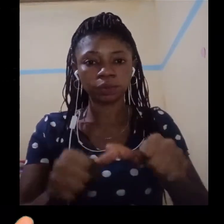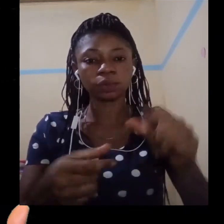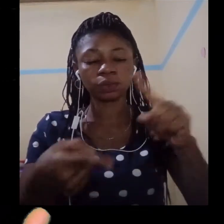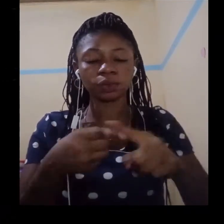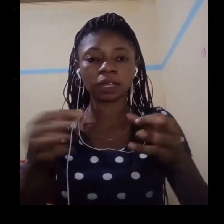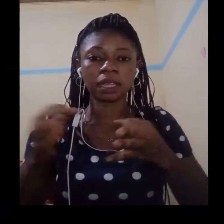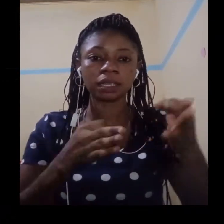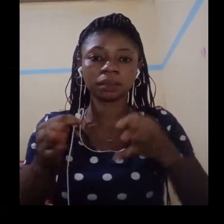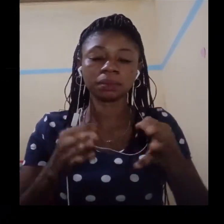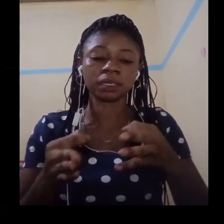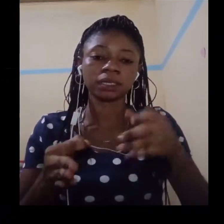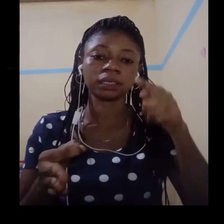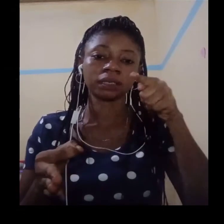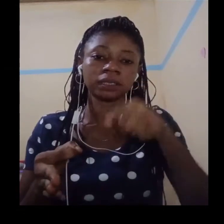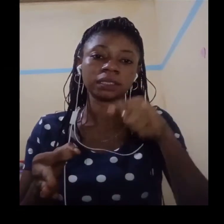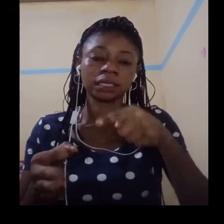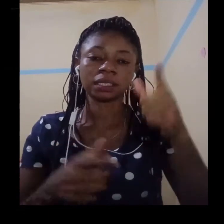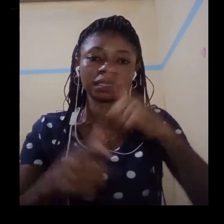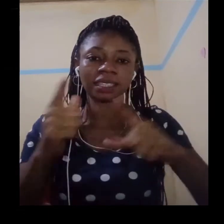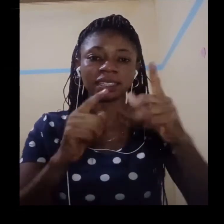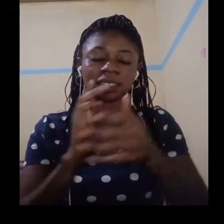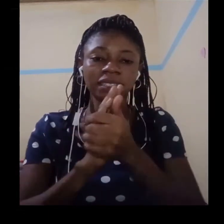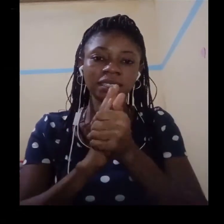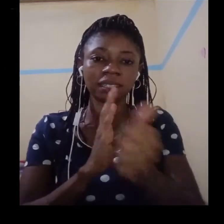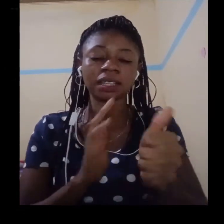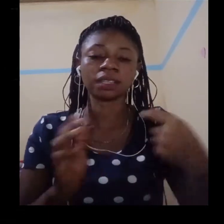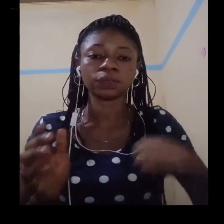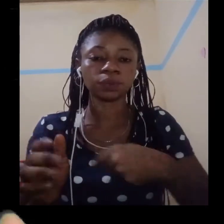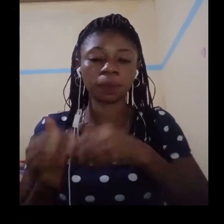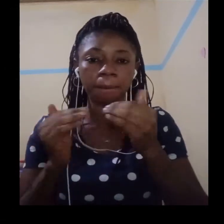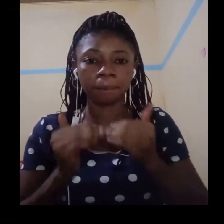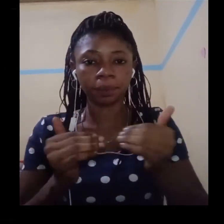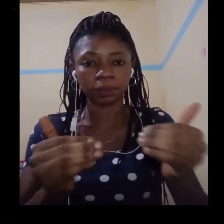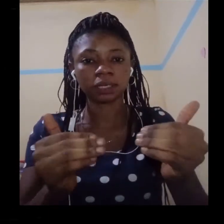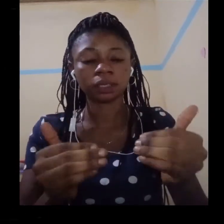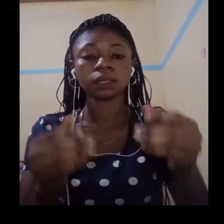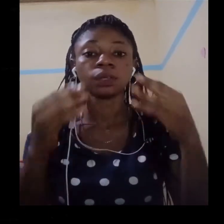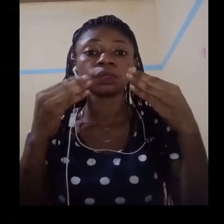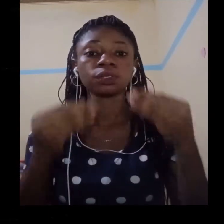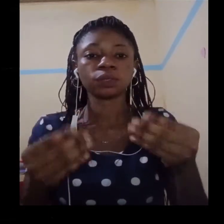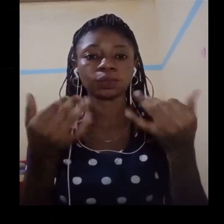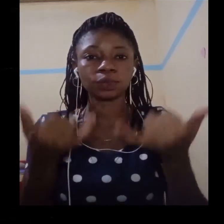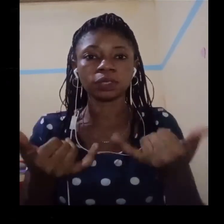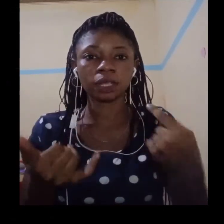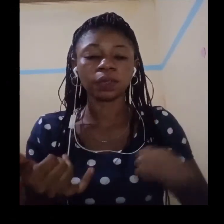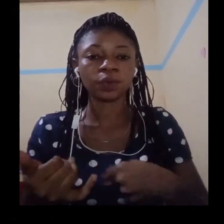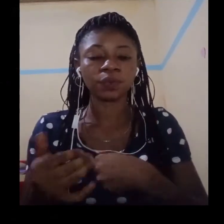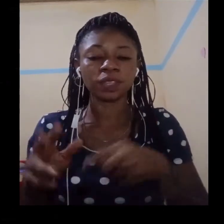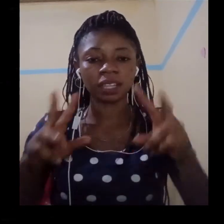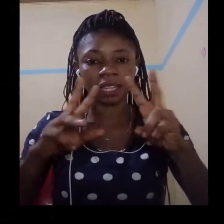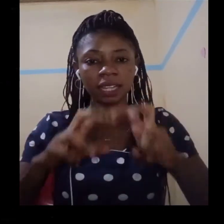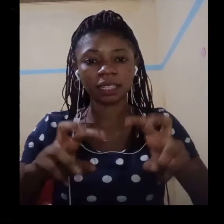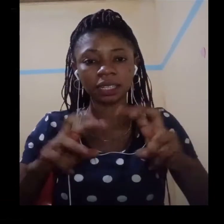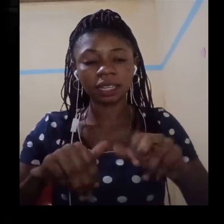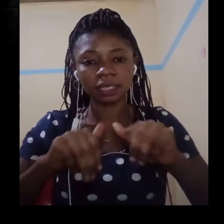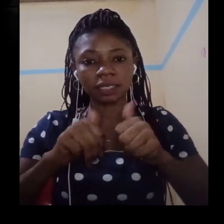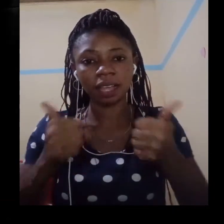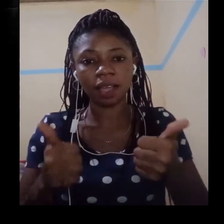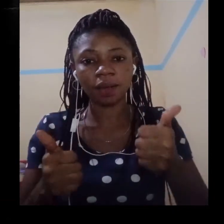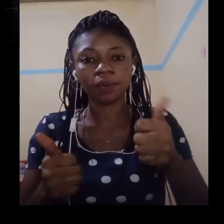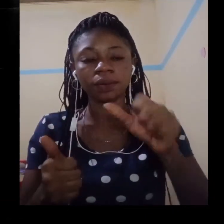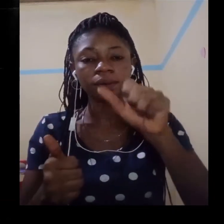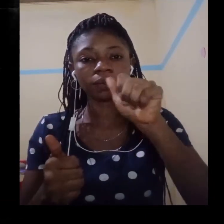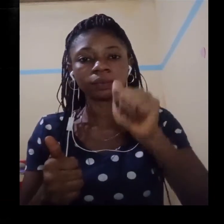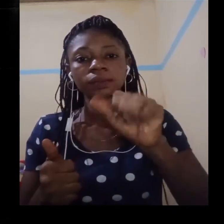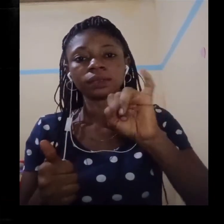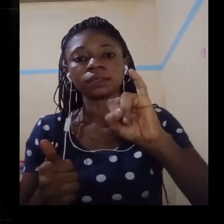series. So today we looked at how Aisha told her story, eliciting the hand shape. So